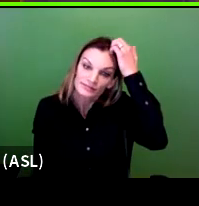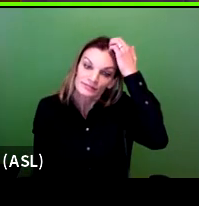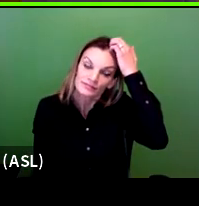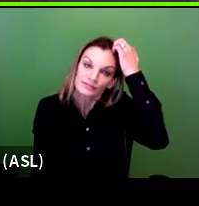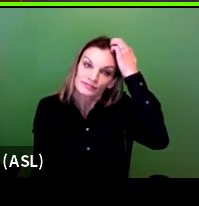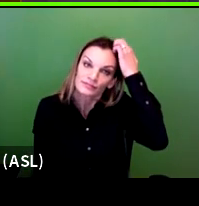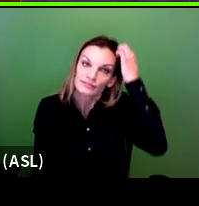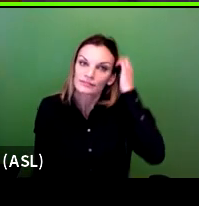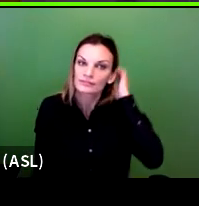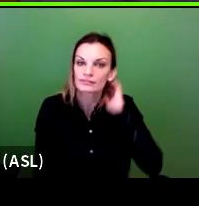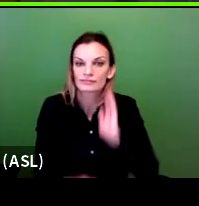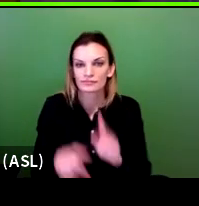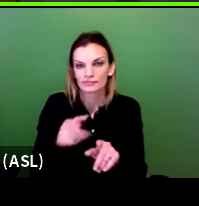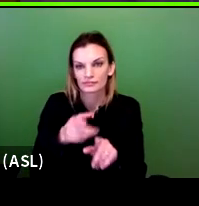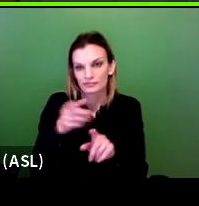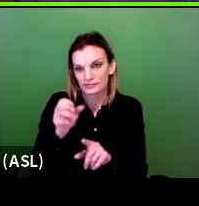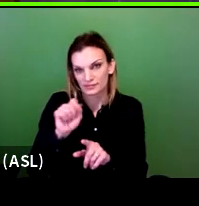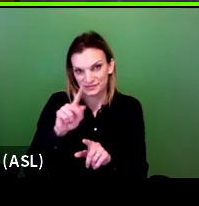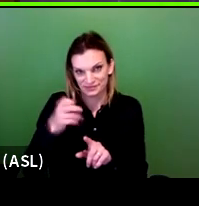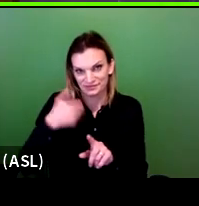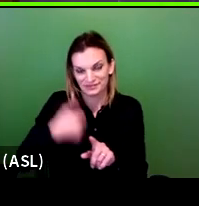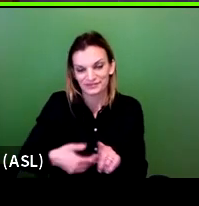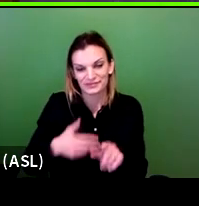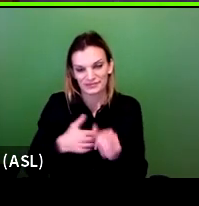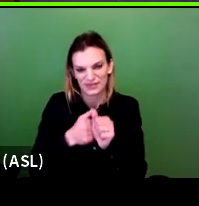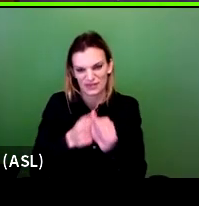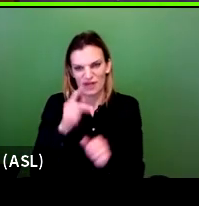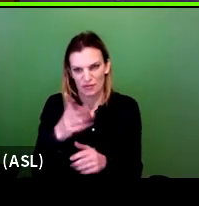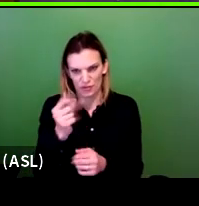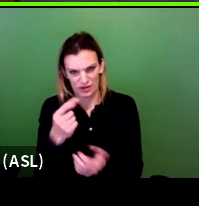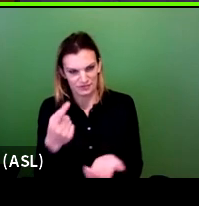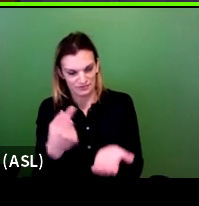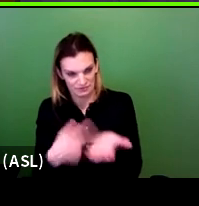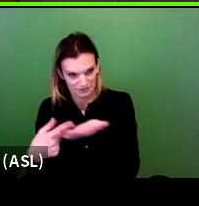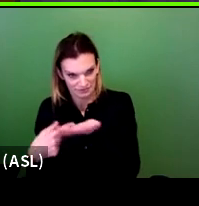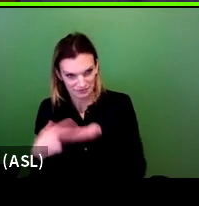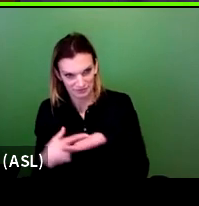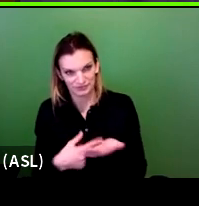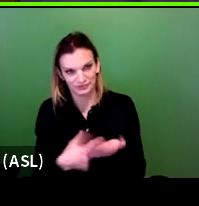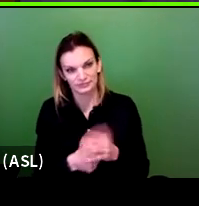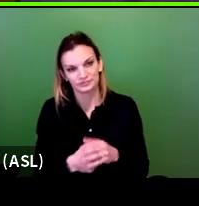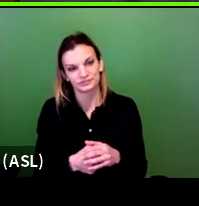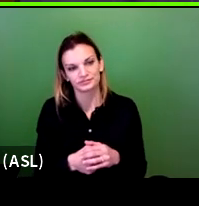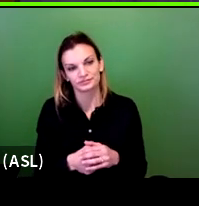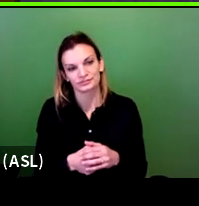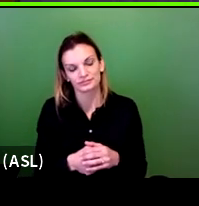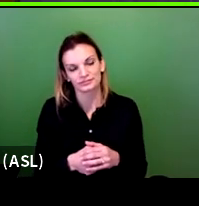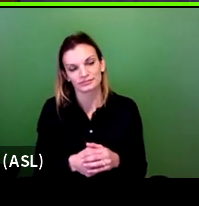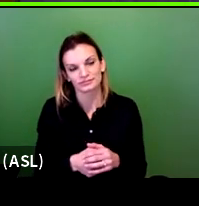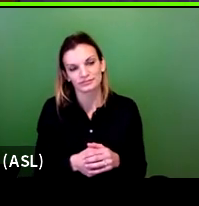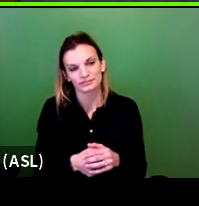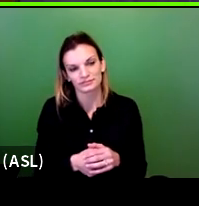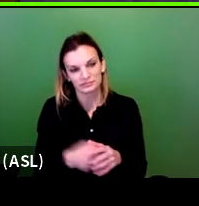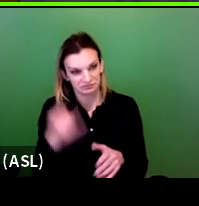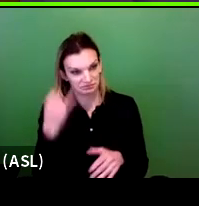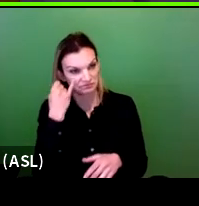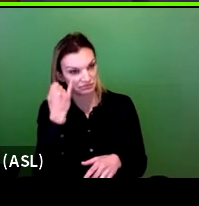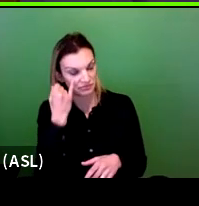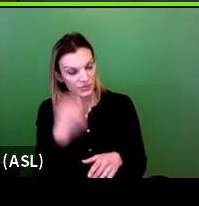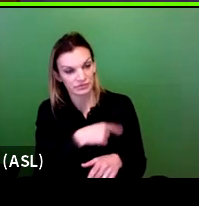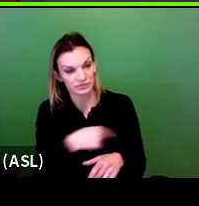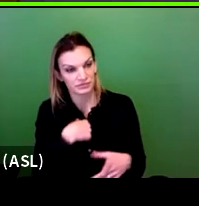Well, and just to follow up on that, Mike and Doug and everybody else, if it comes in that we've